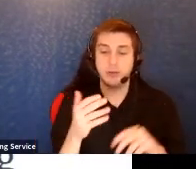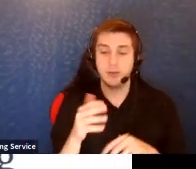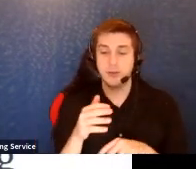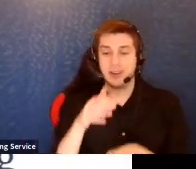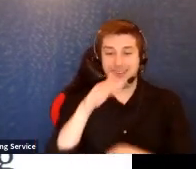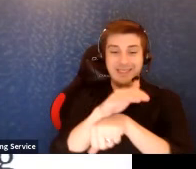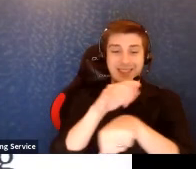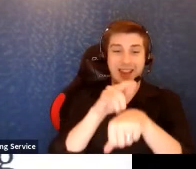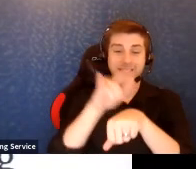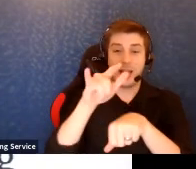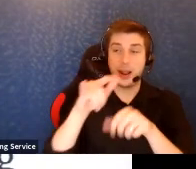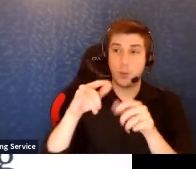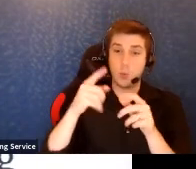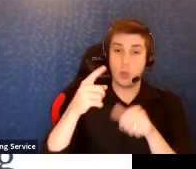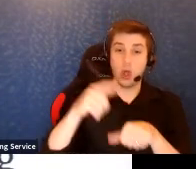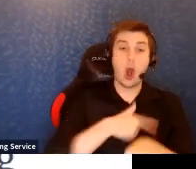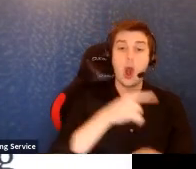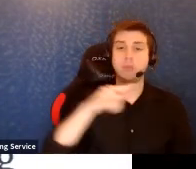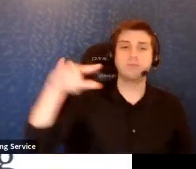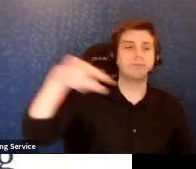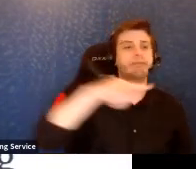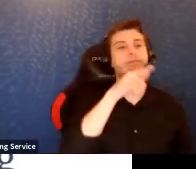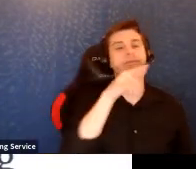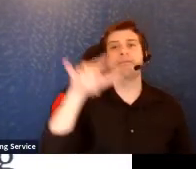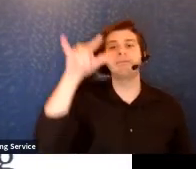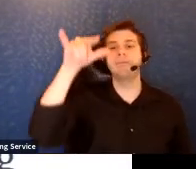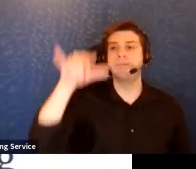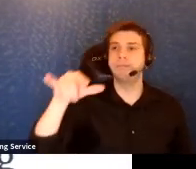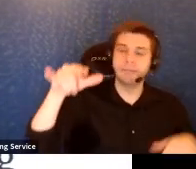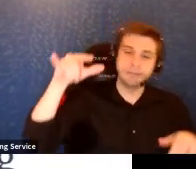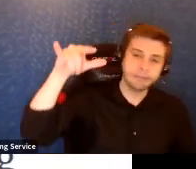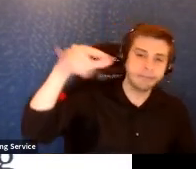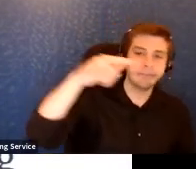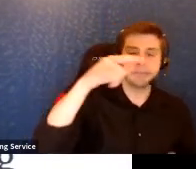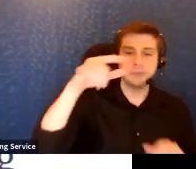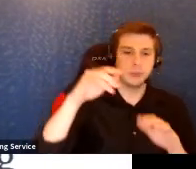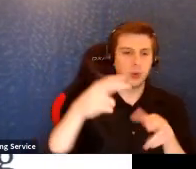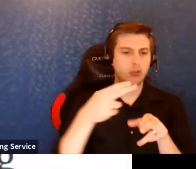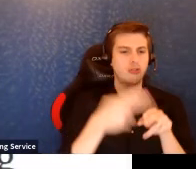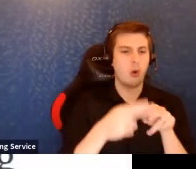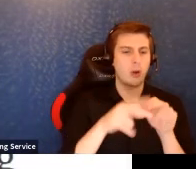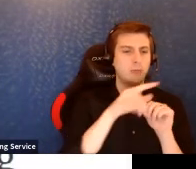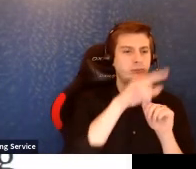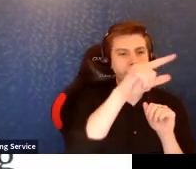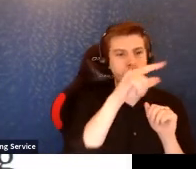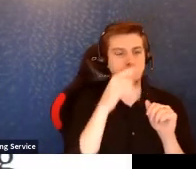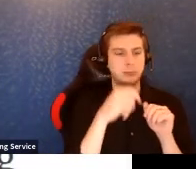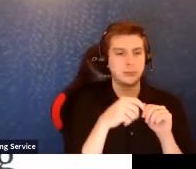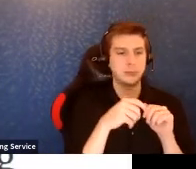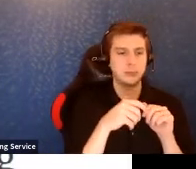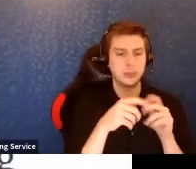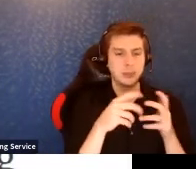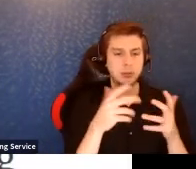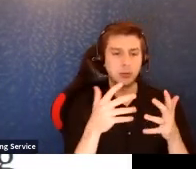bursts. Try to stay in the air only just as long as it takes to complete the mission, and not as long